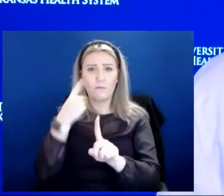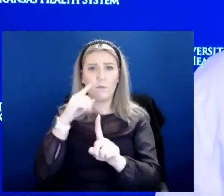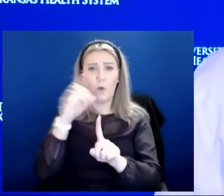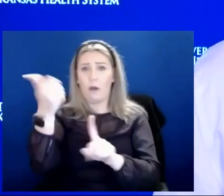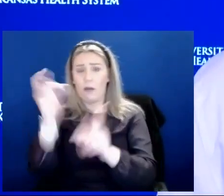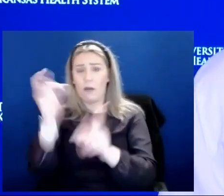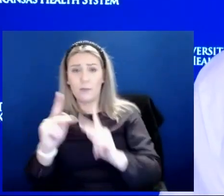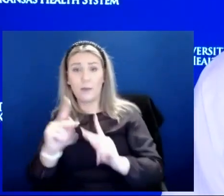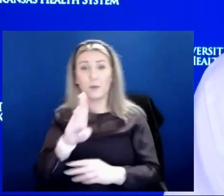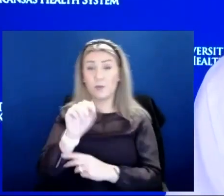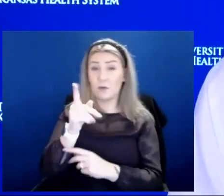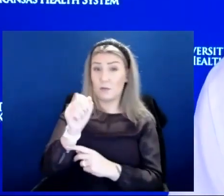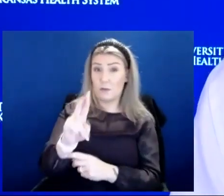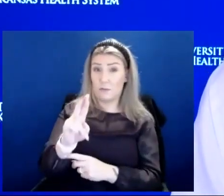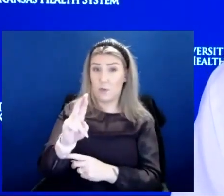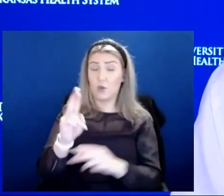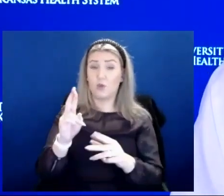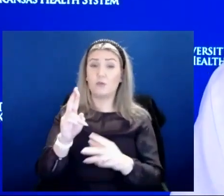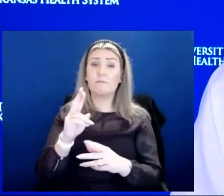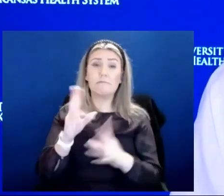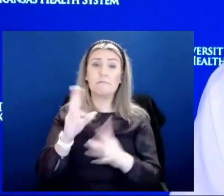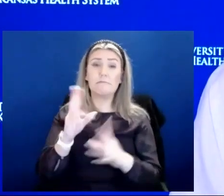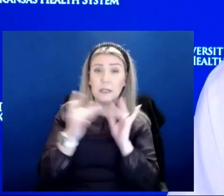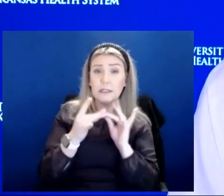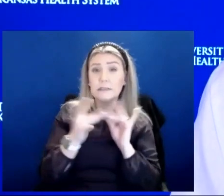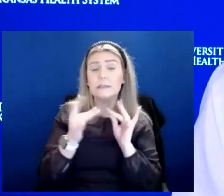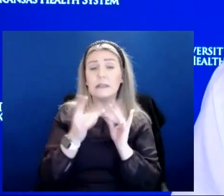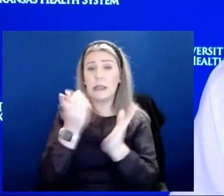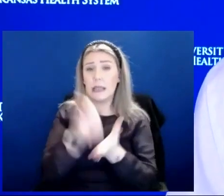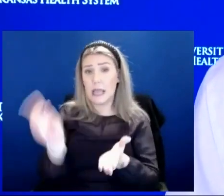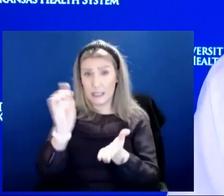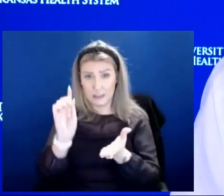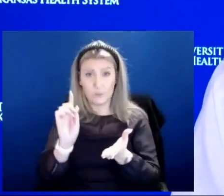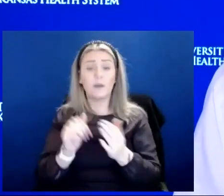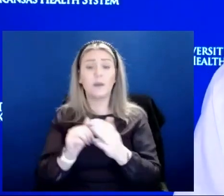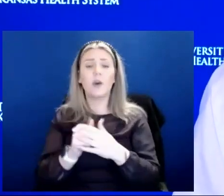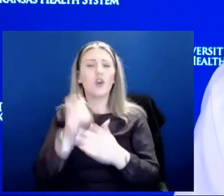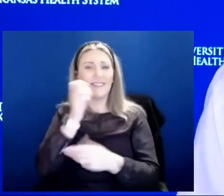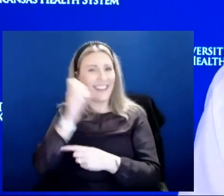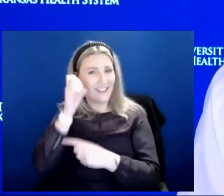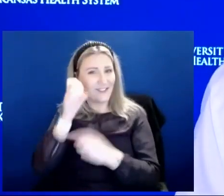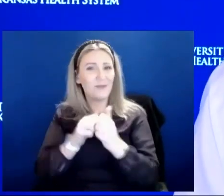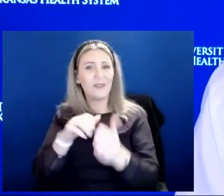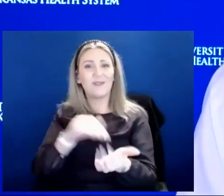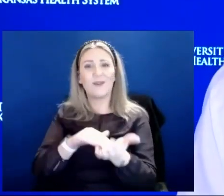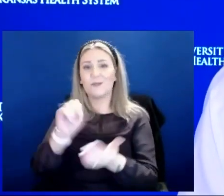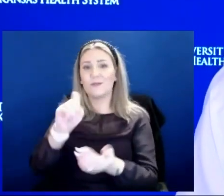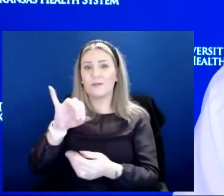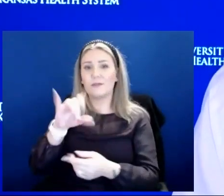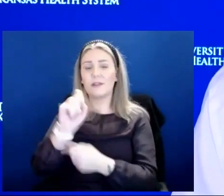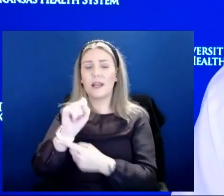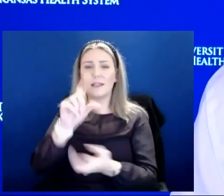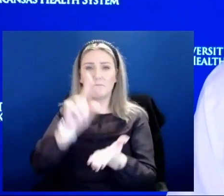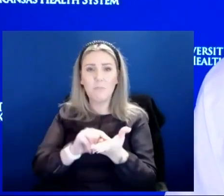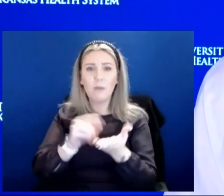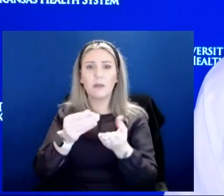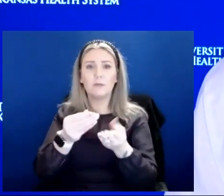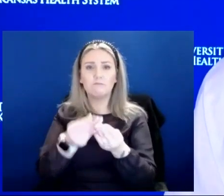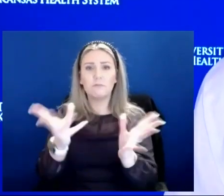a little bit in with Dr. Stites last week. Or yesterday, there was that publication that came out of the CDC